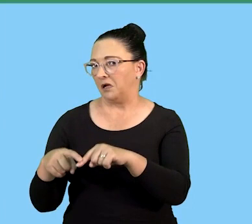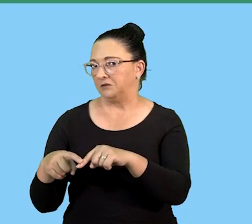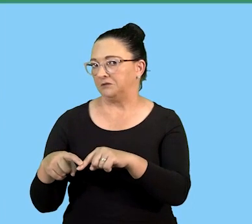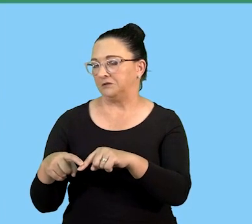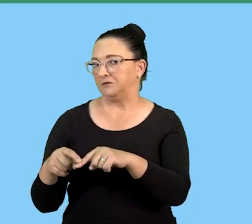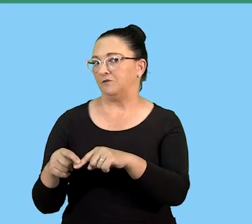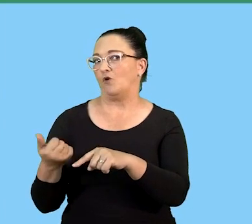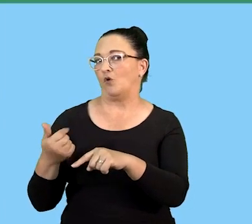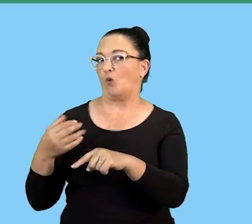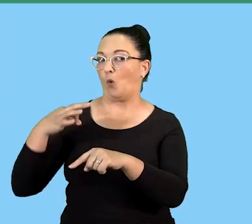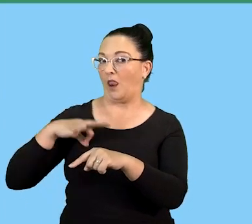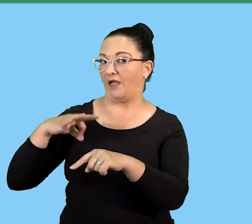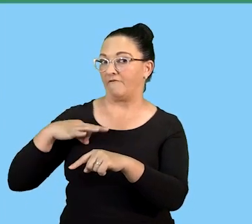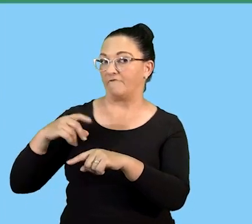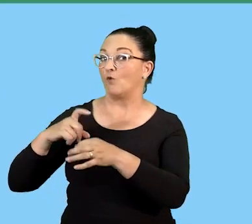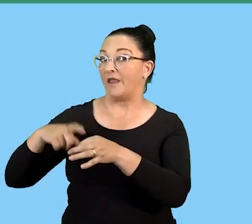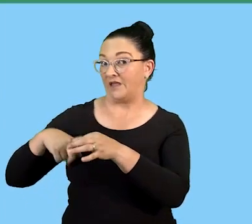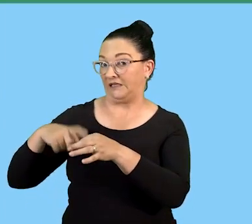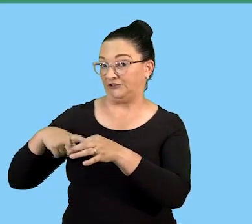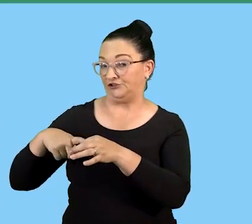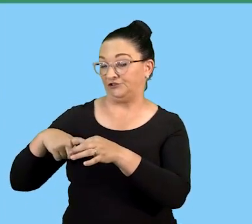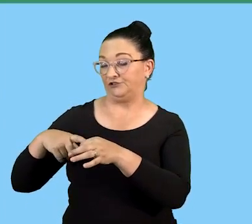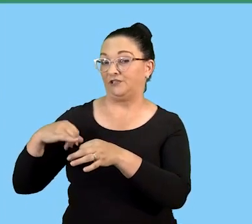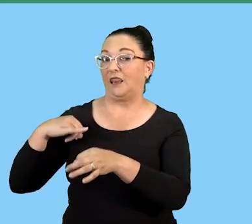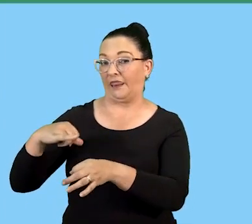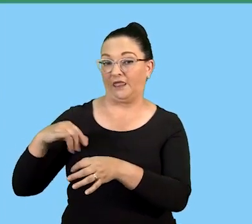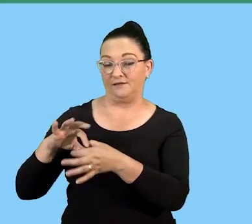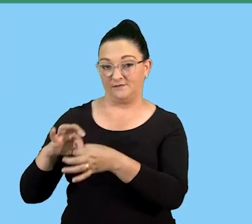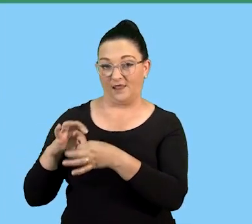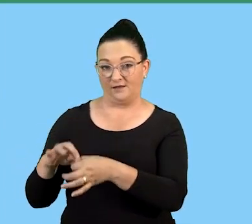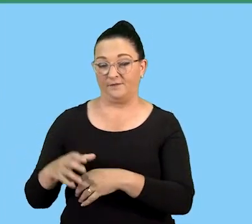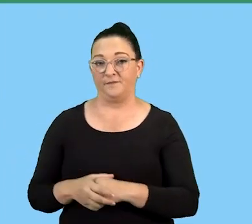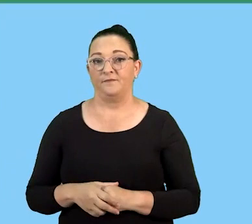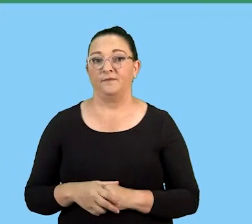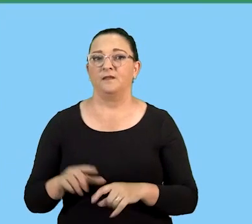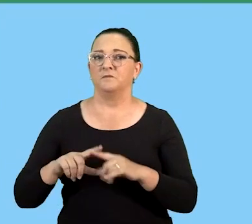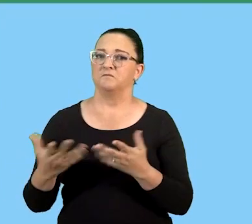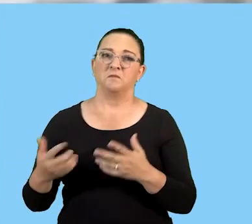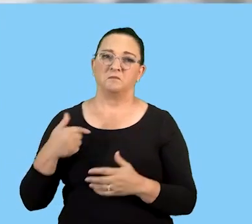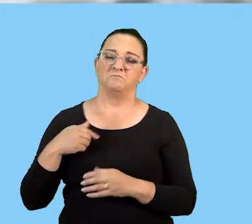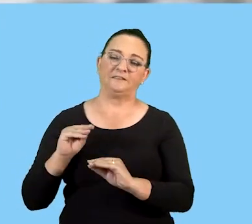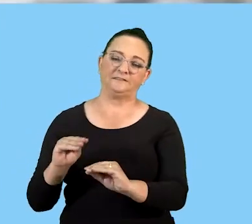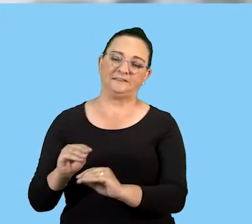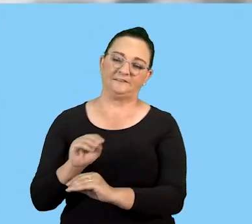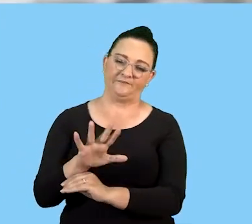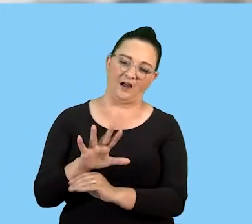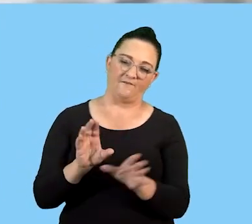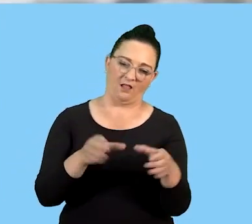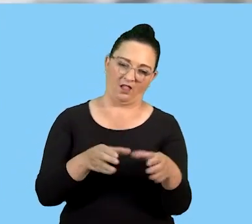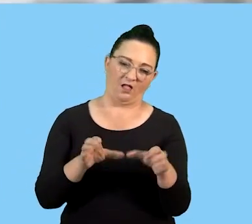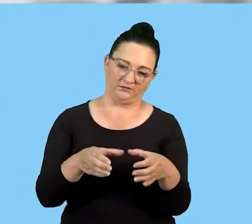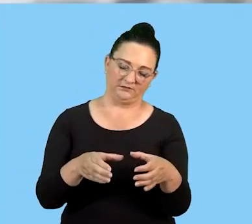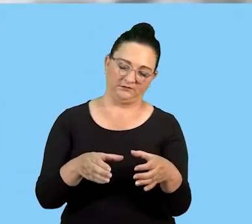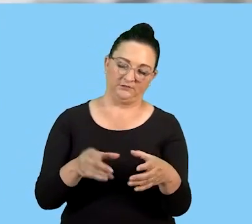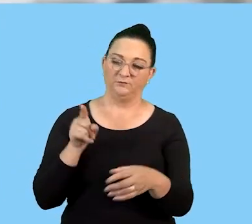of work done. So it might happen that with time related, I teach 5 classes, but you